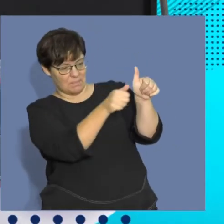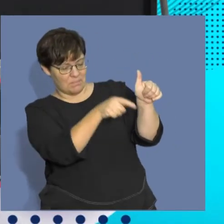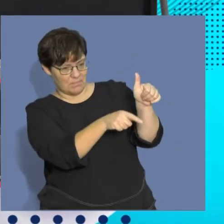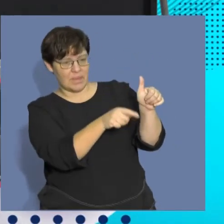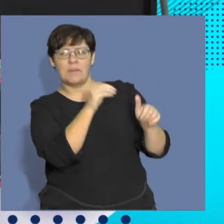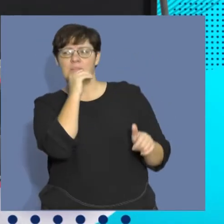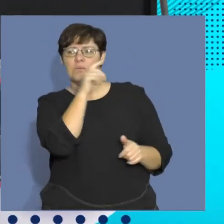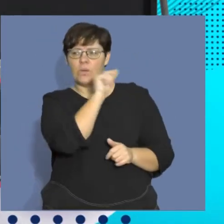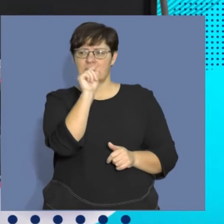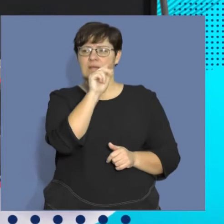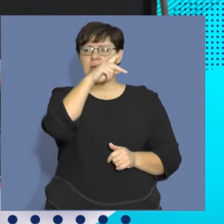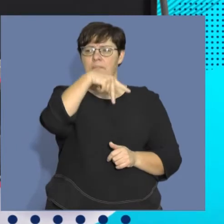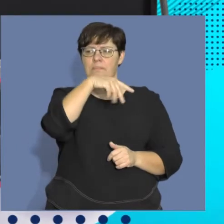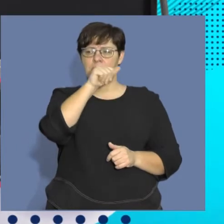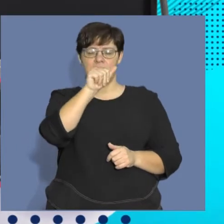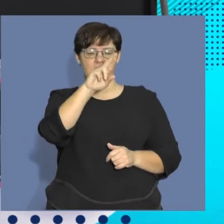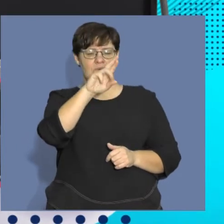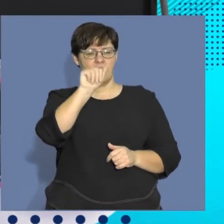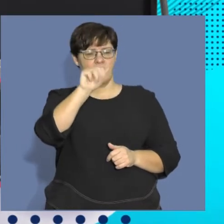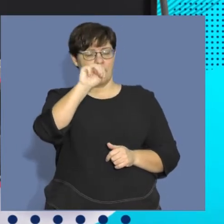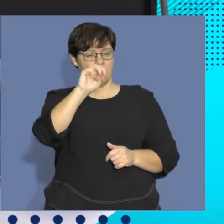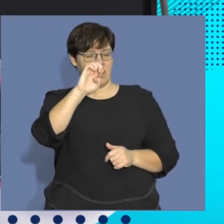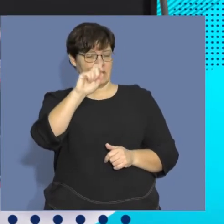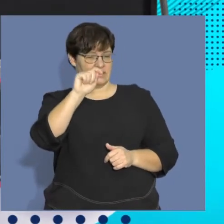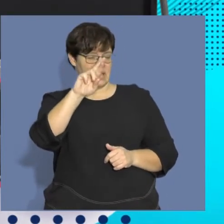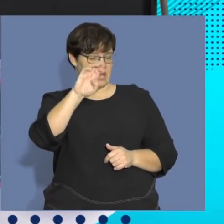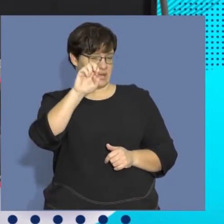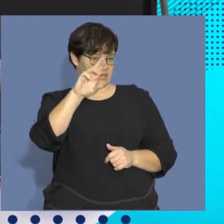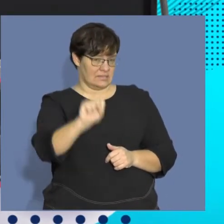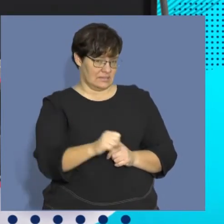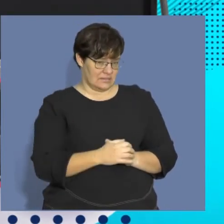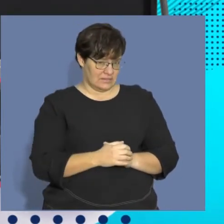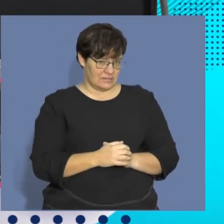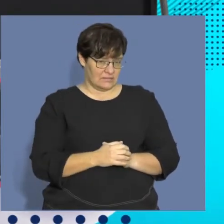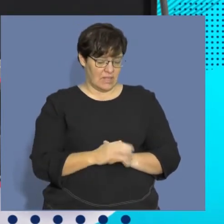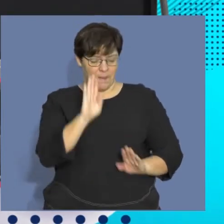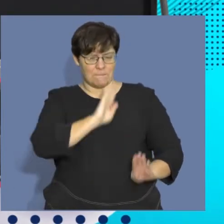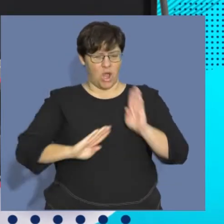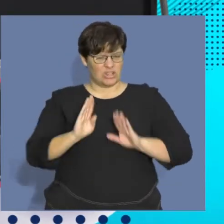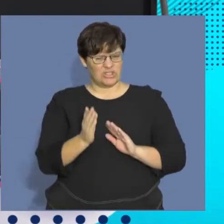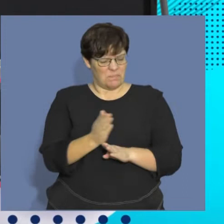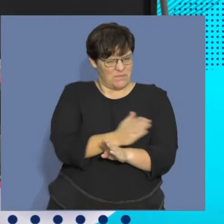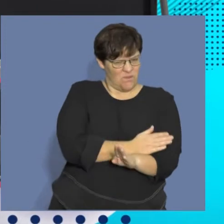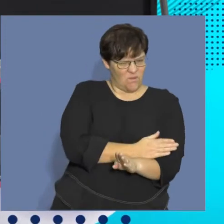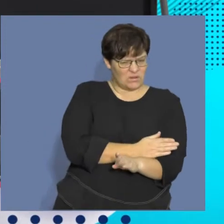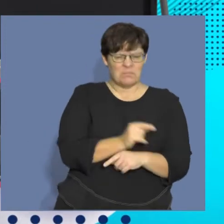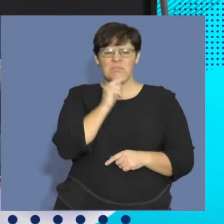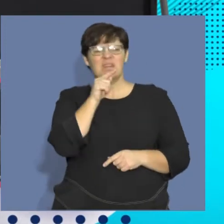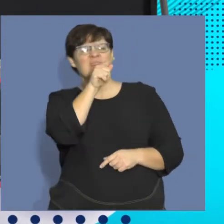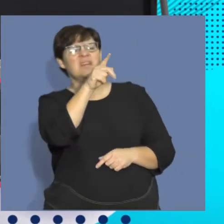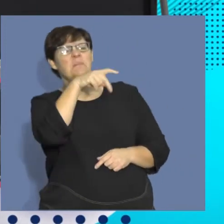called parameters. So before we even start with the biology, what do